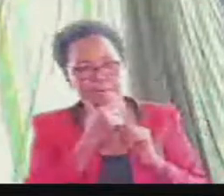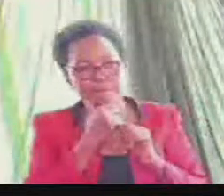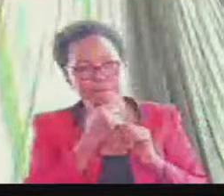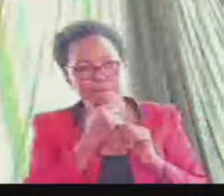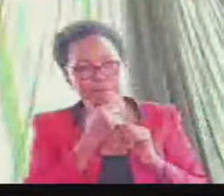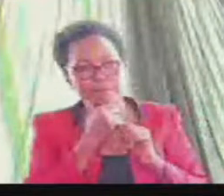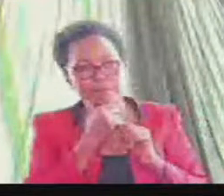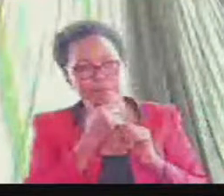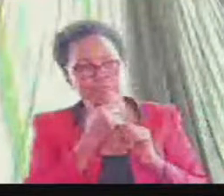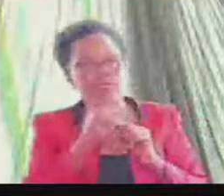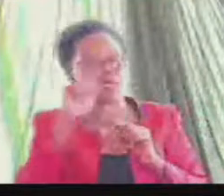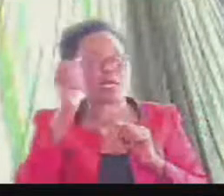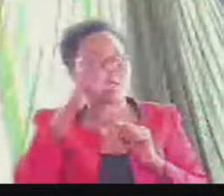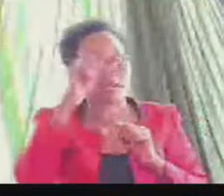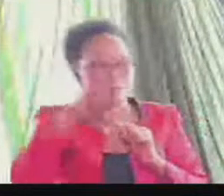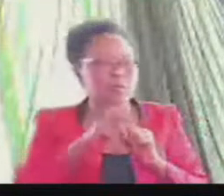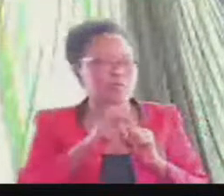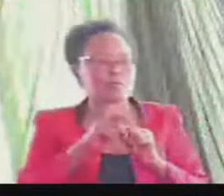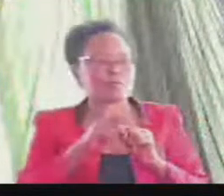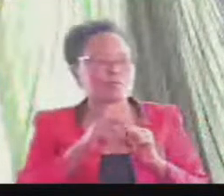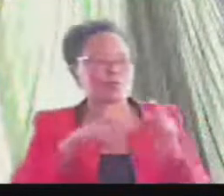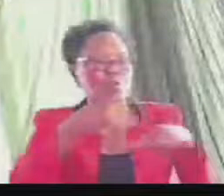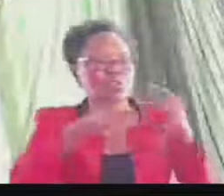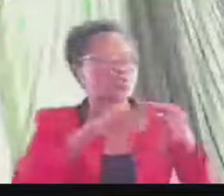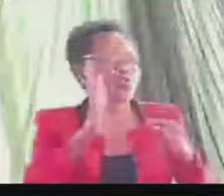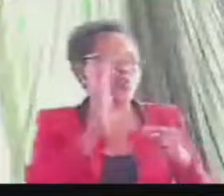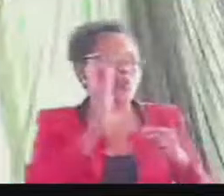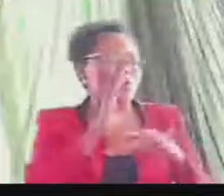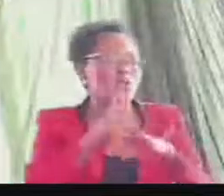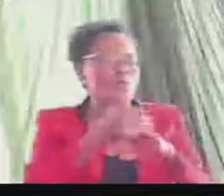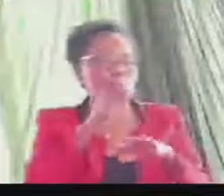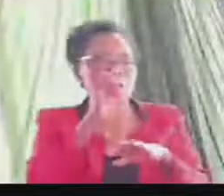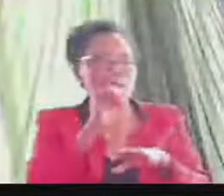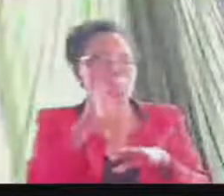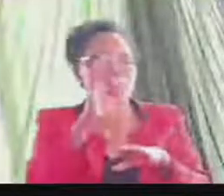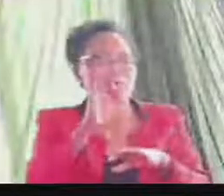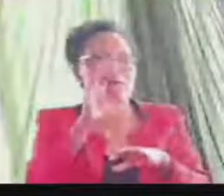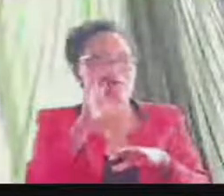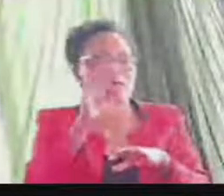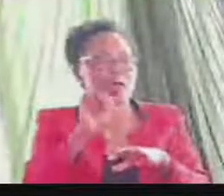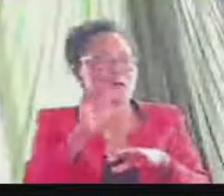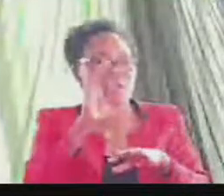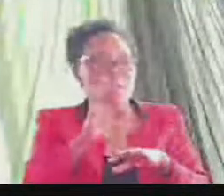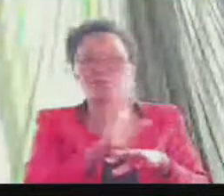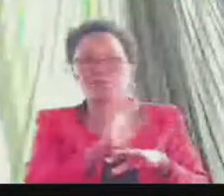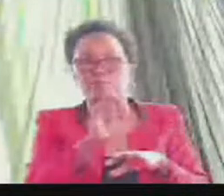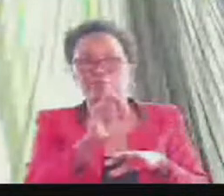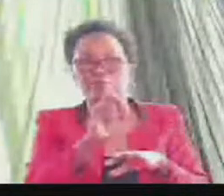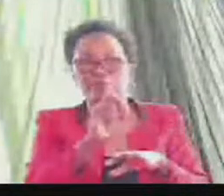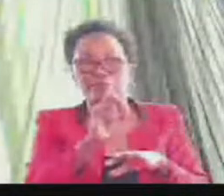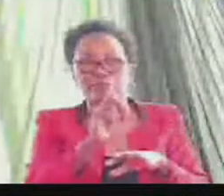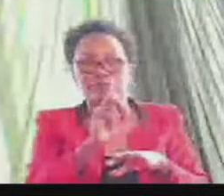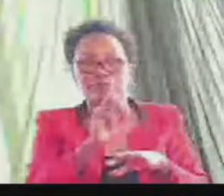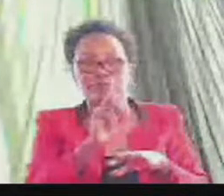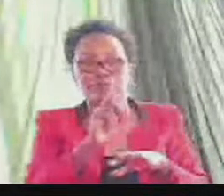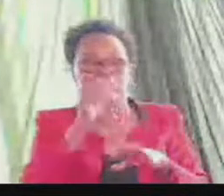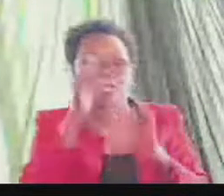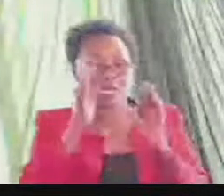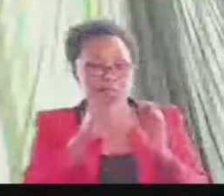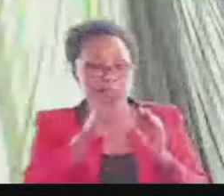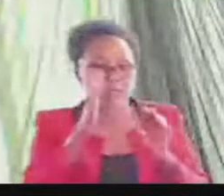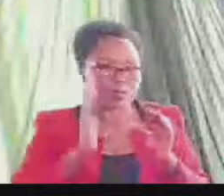Kenya should no longer borrow from the IMF or from whoever, and goes to the Constitutional